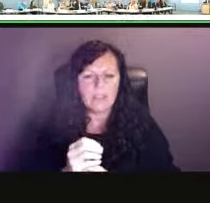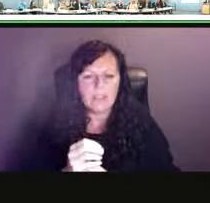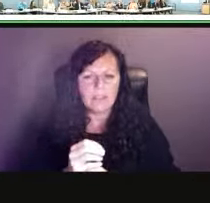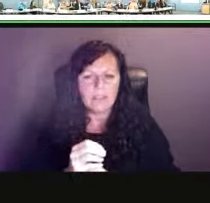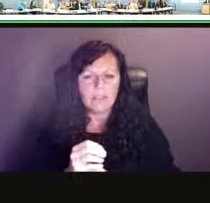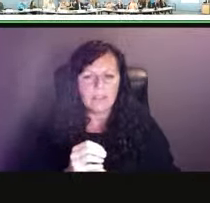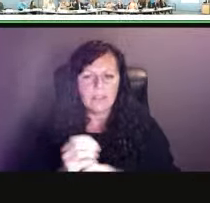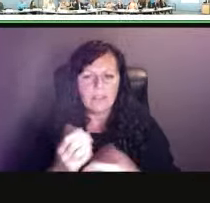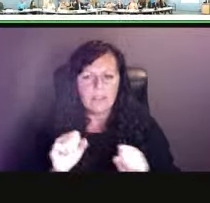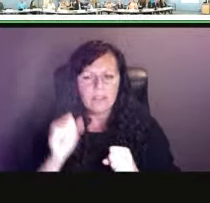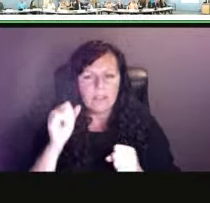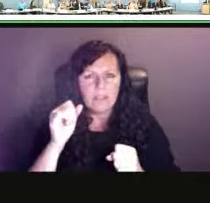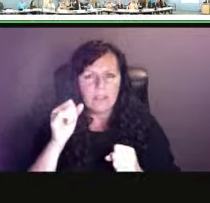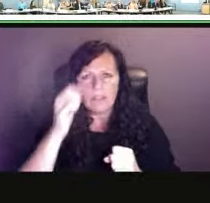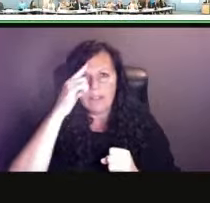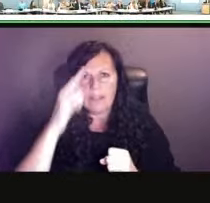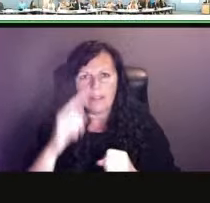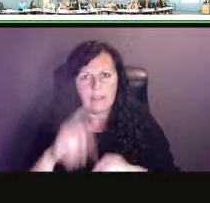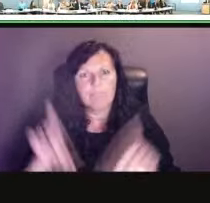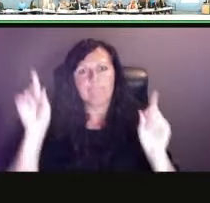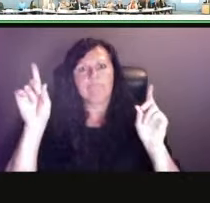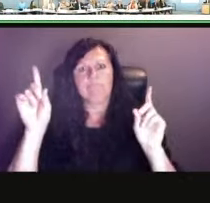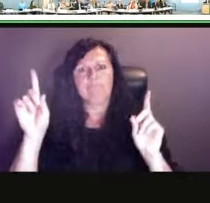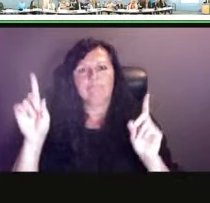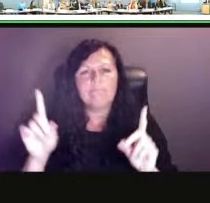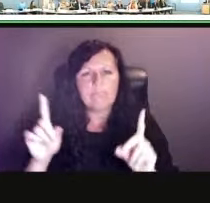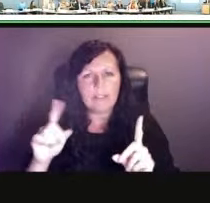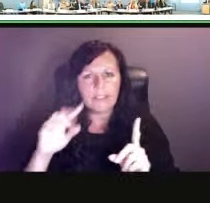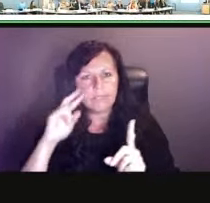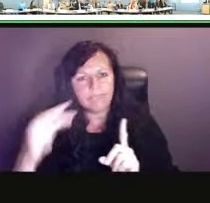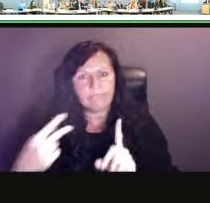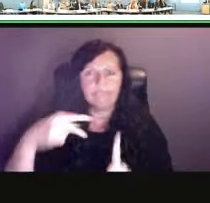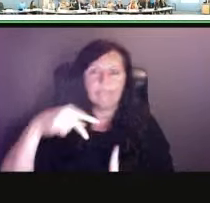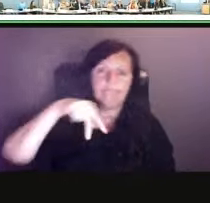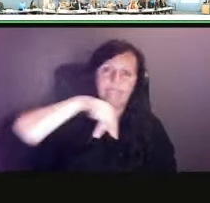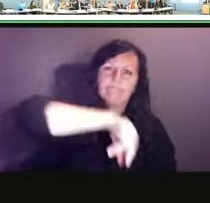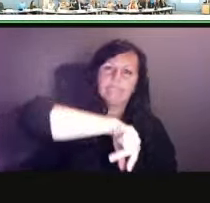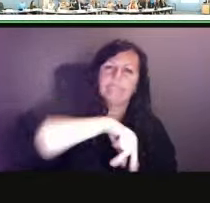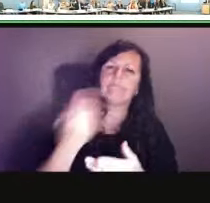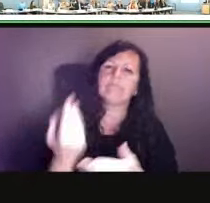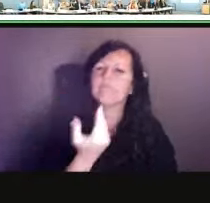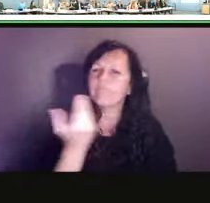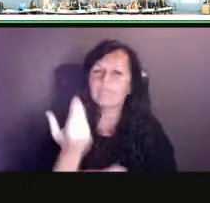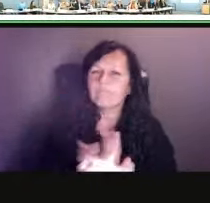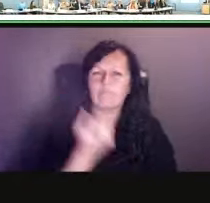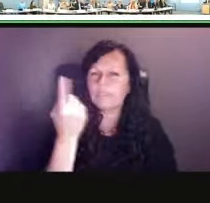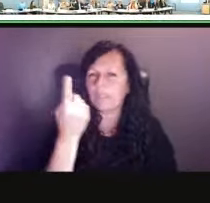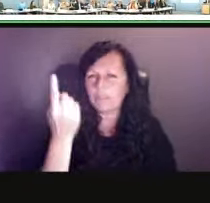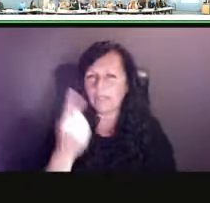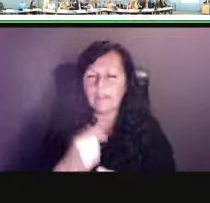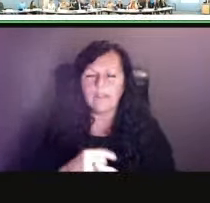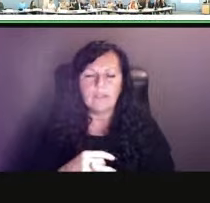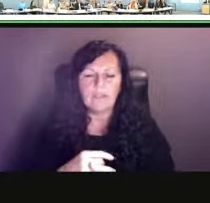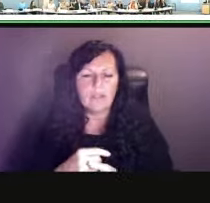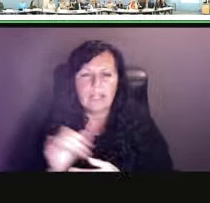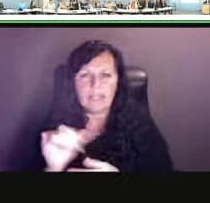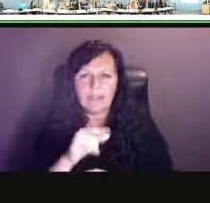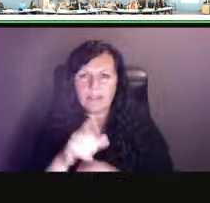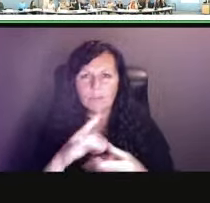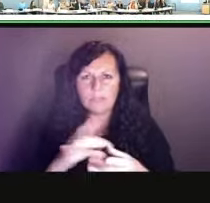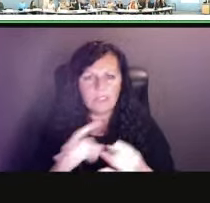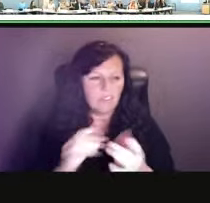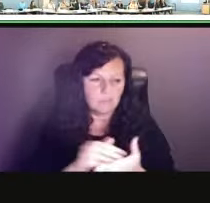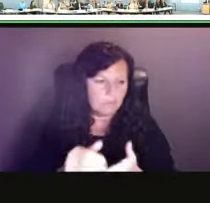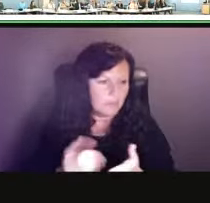to think outside the box and, you know, try and imagine any kind of, as you said, there's millions of things and ways that we